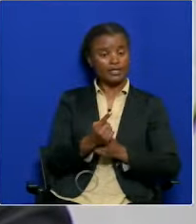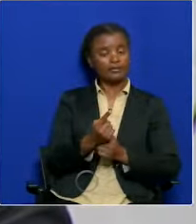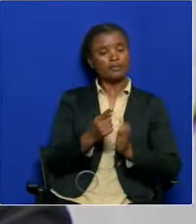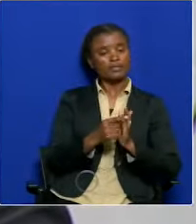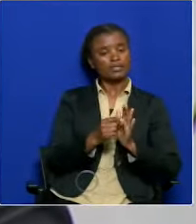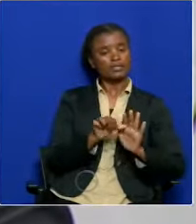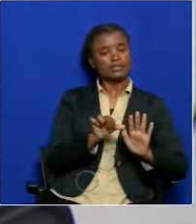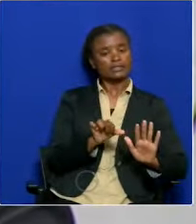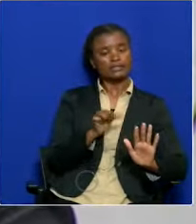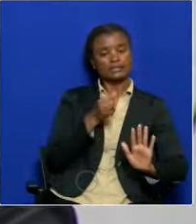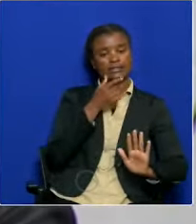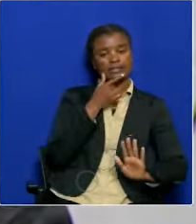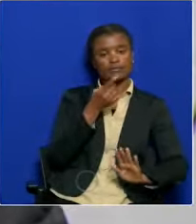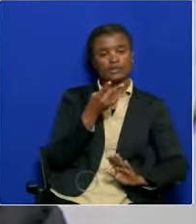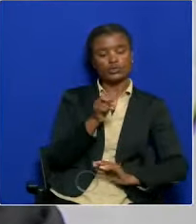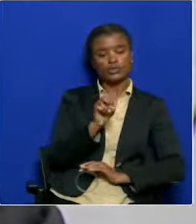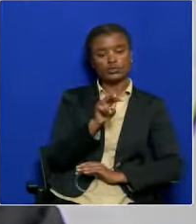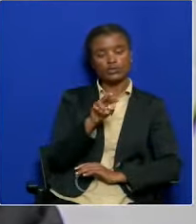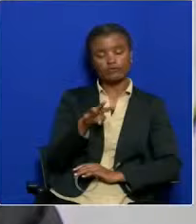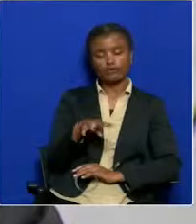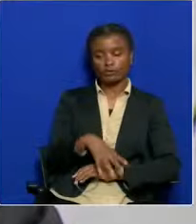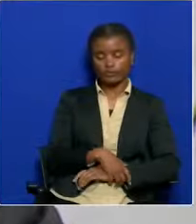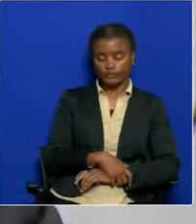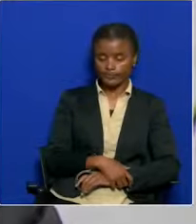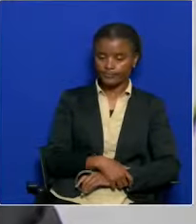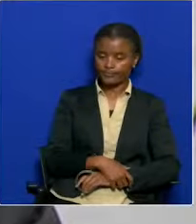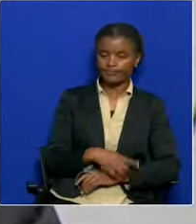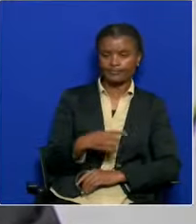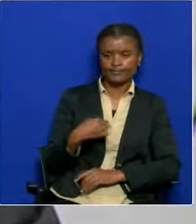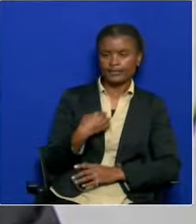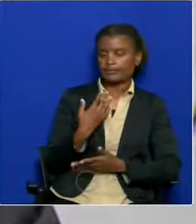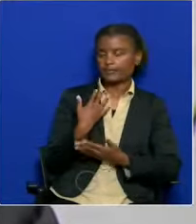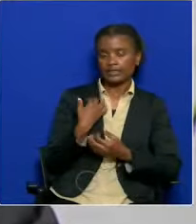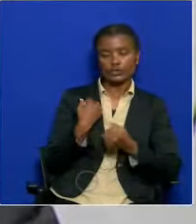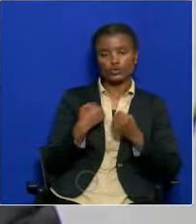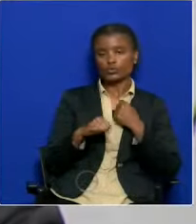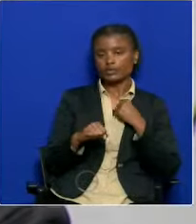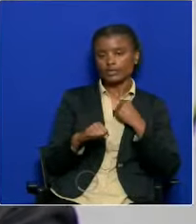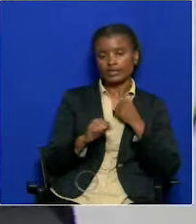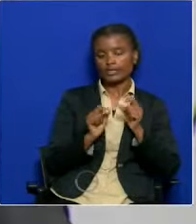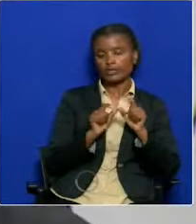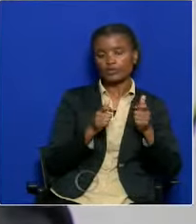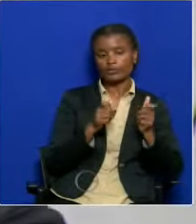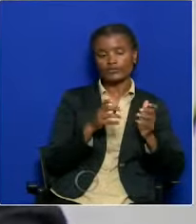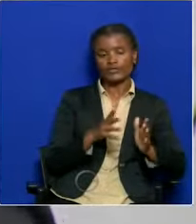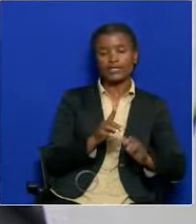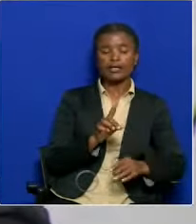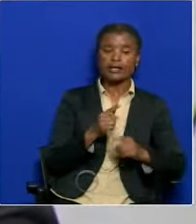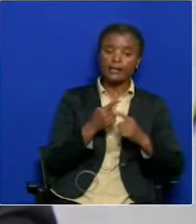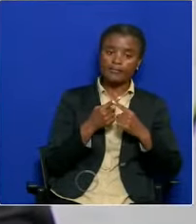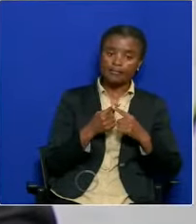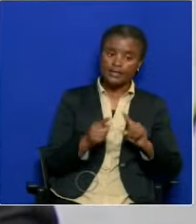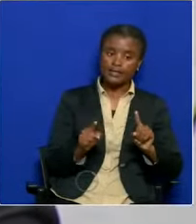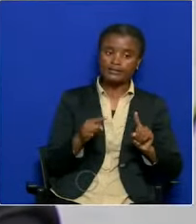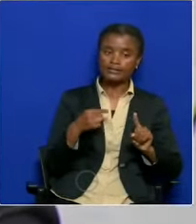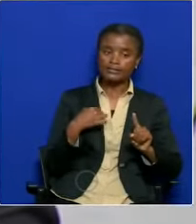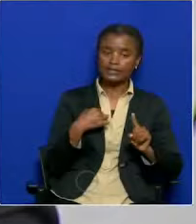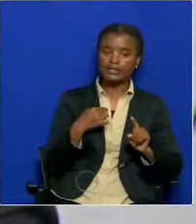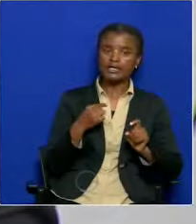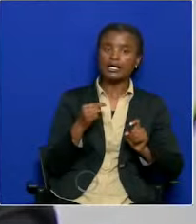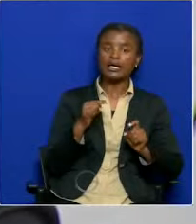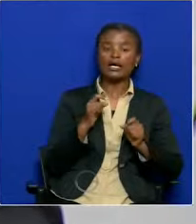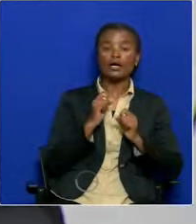2024. I'm not in disagreement, Commissioner, but it came to my attention in January.